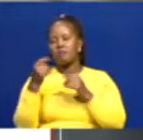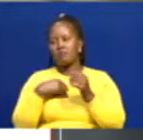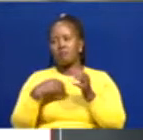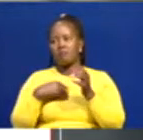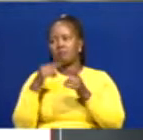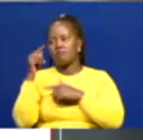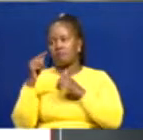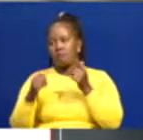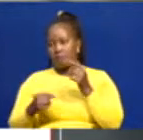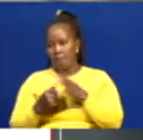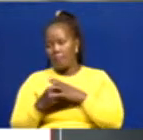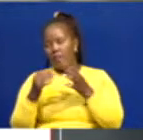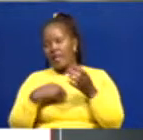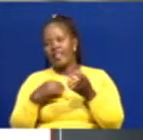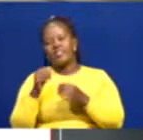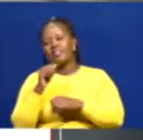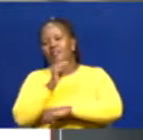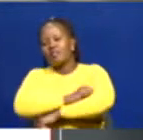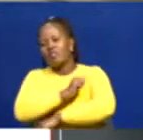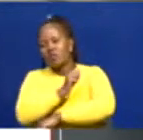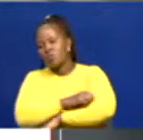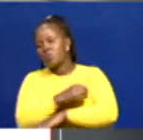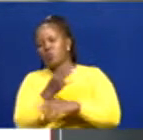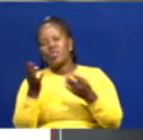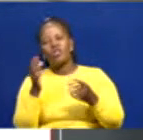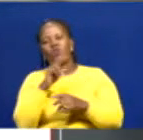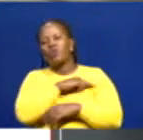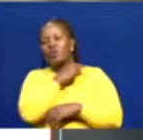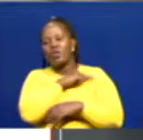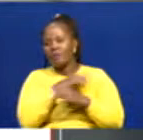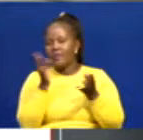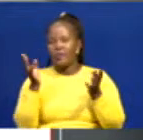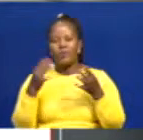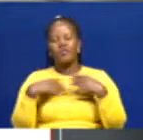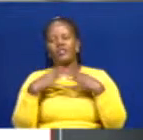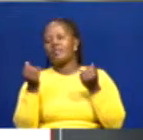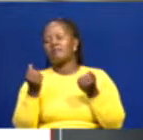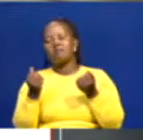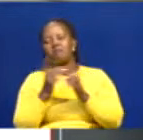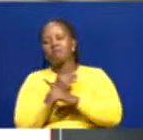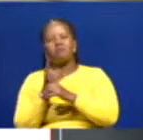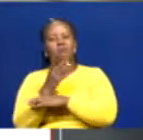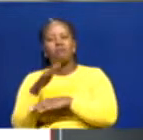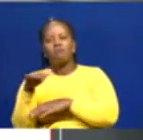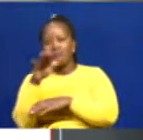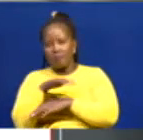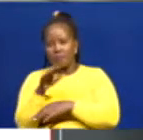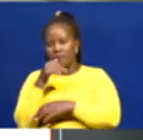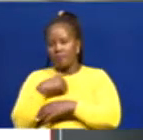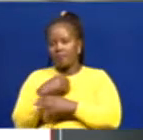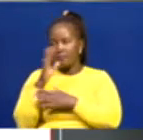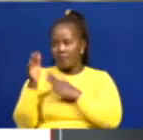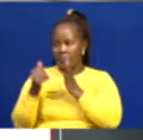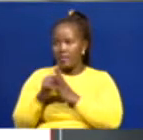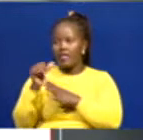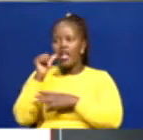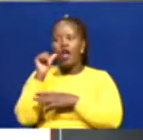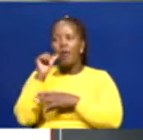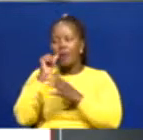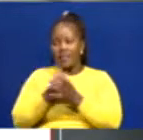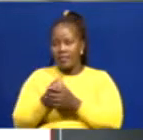the schools, the hospitals, clubs, various facilities were divided on a racial basis. Right. So the schools